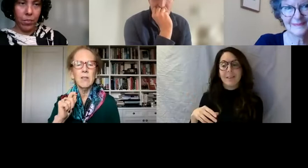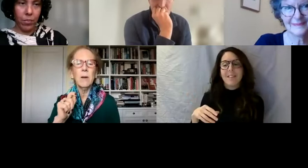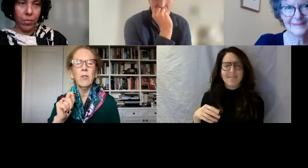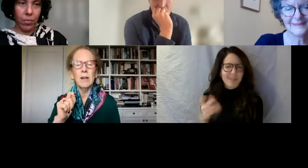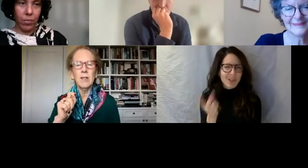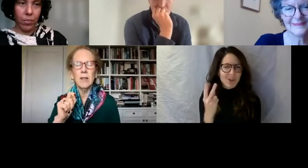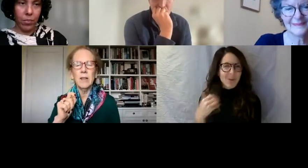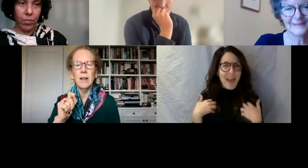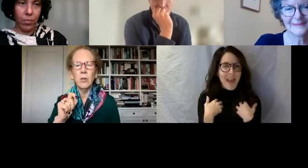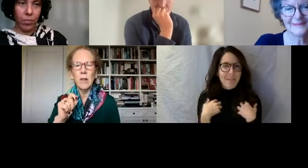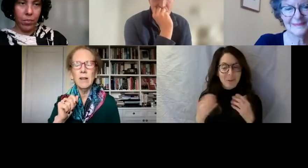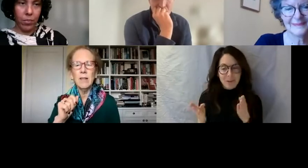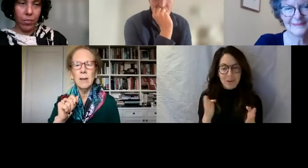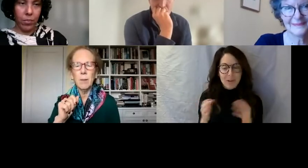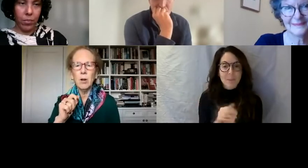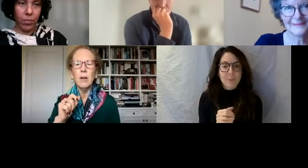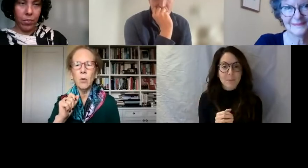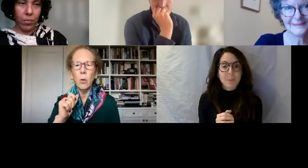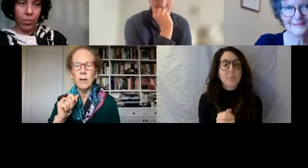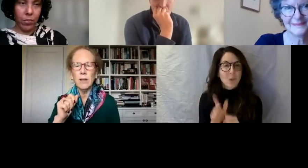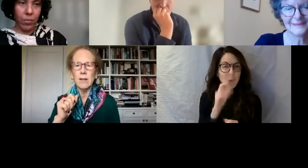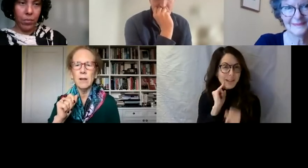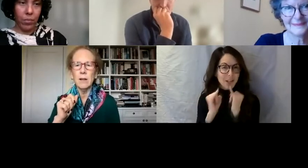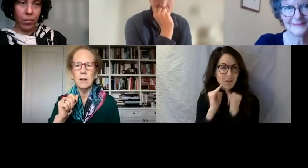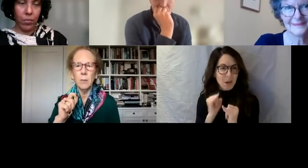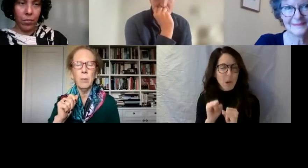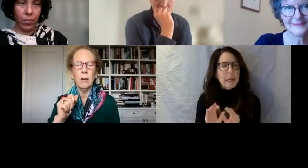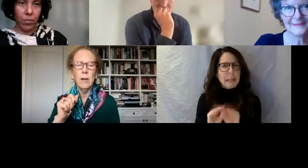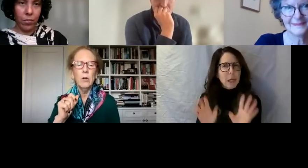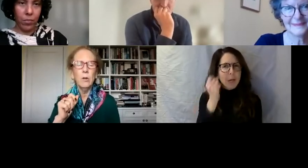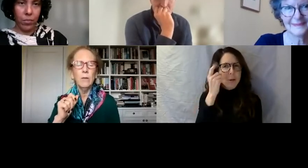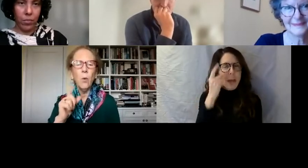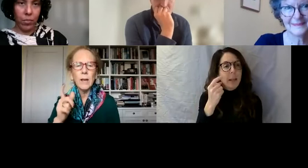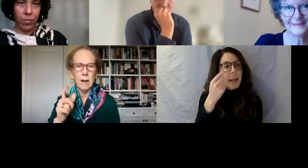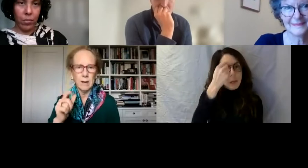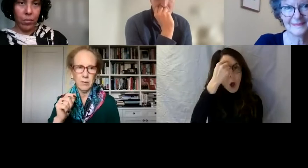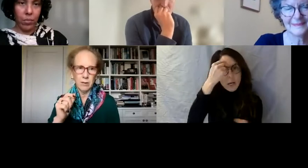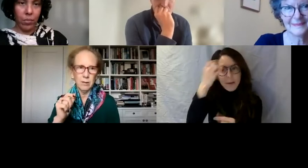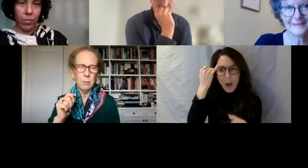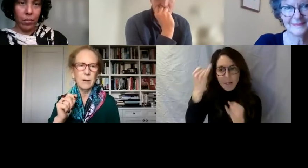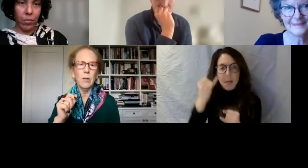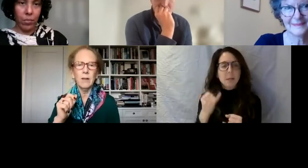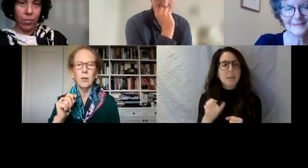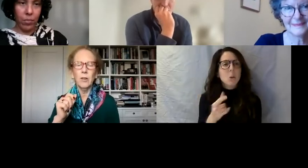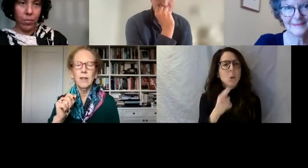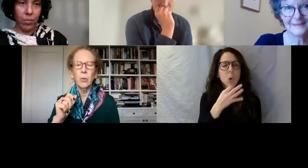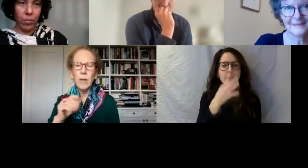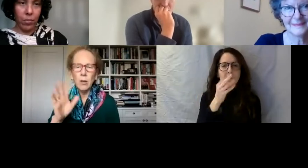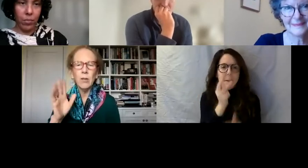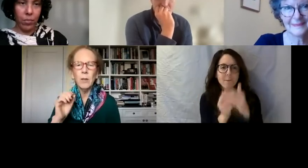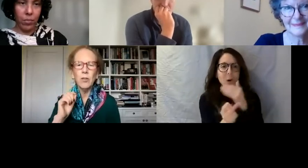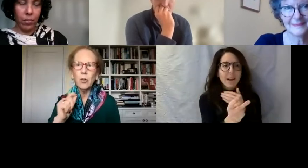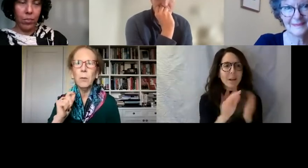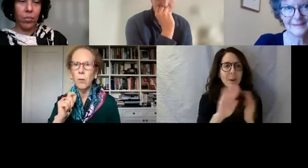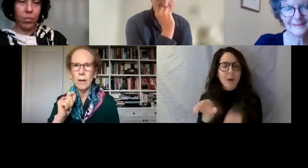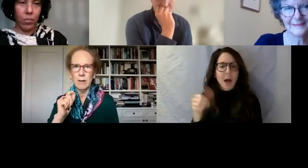has specialized in understanding the cognitive qualities of people who can forecast better than others. So he calls